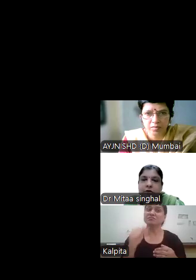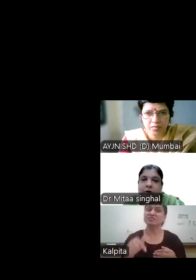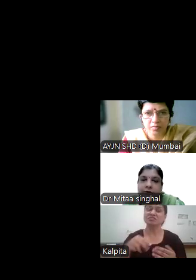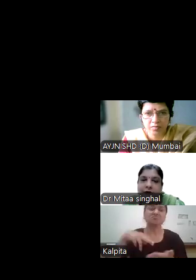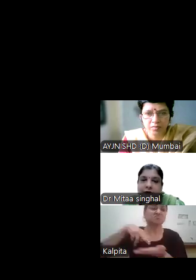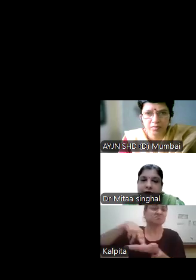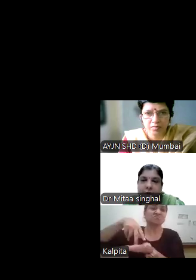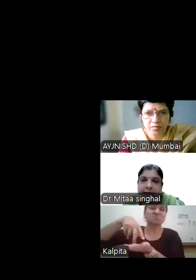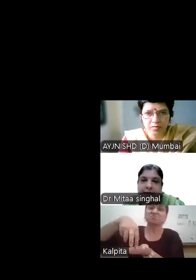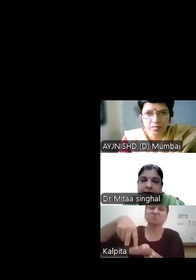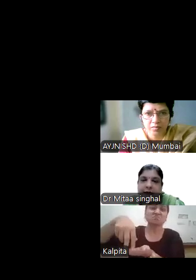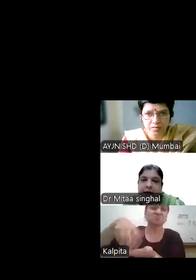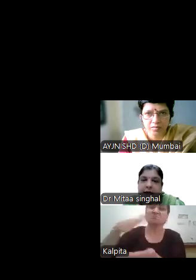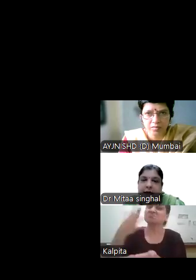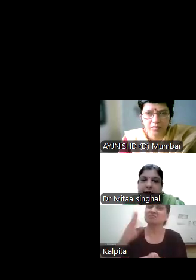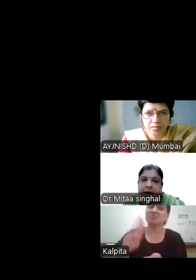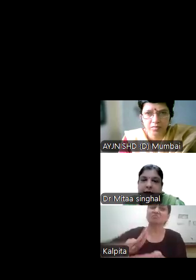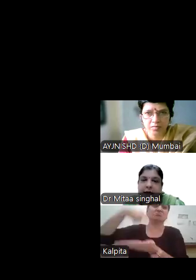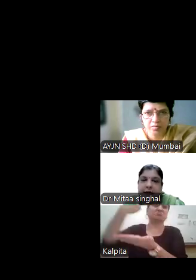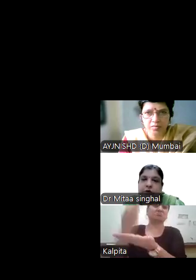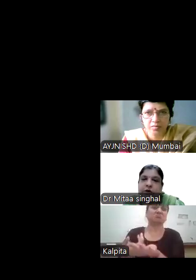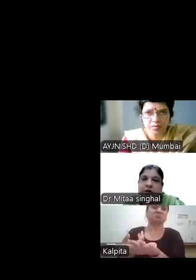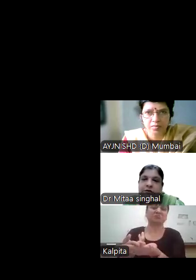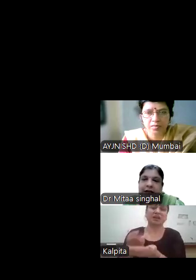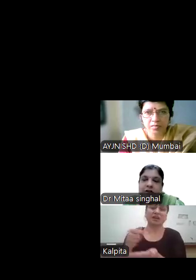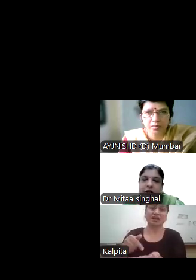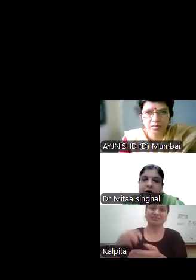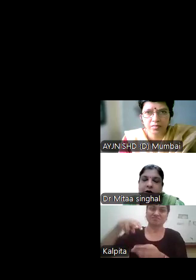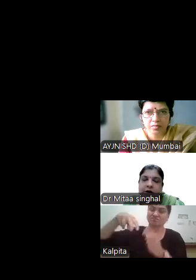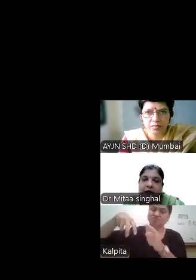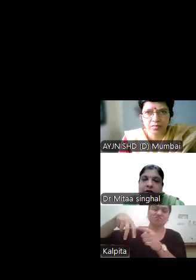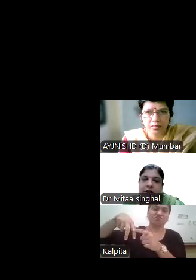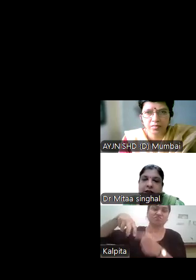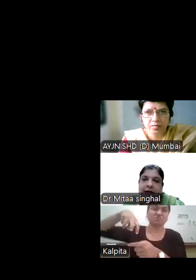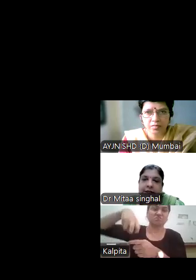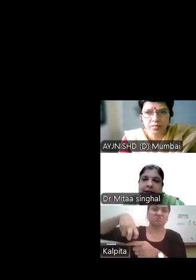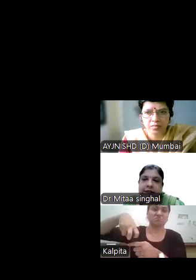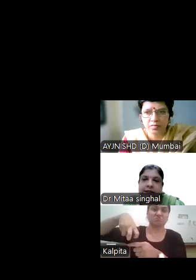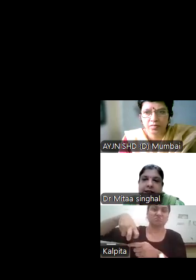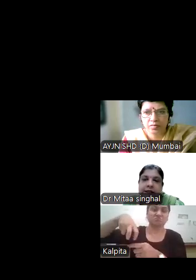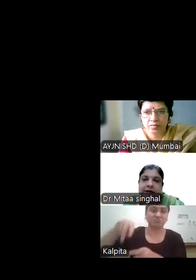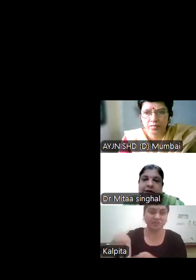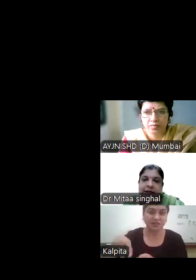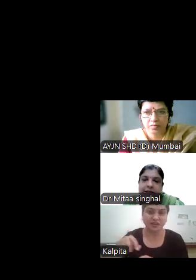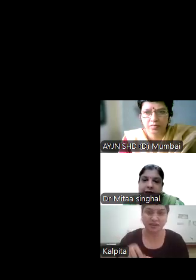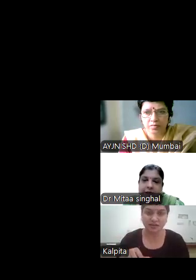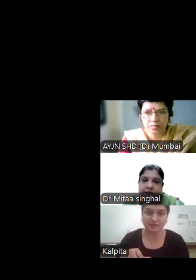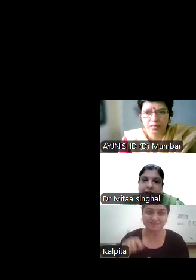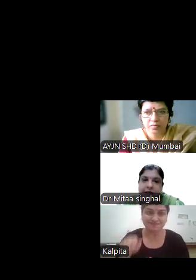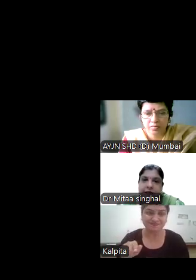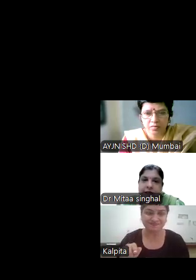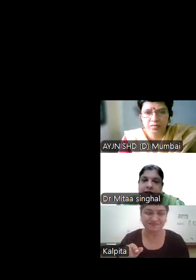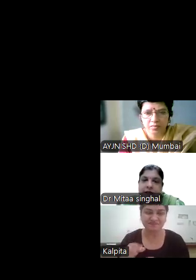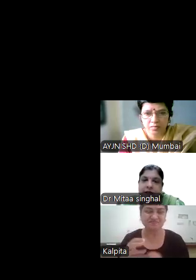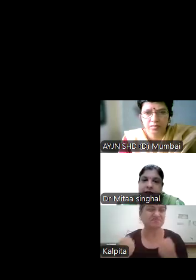he used to fall very frequently. He had his knees bent, friction, contraction, and tightness in the knee flexor